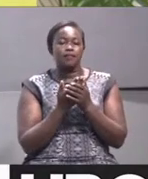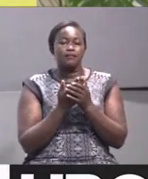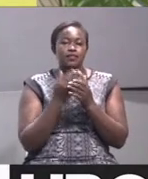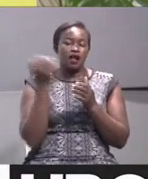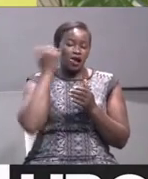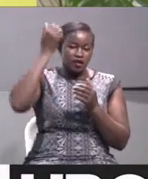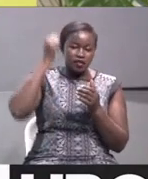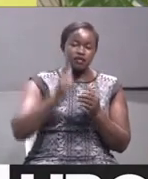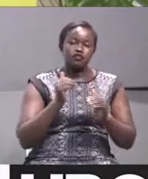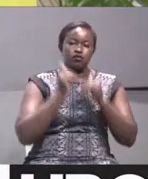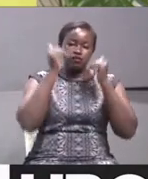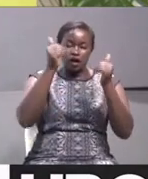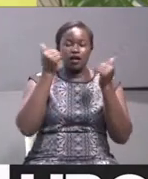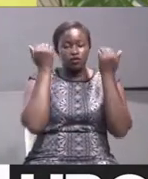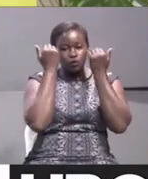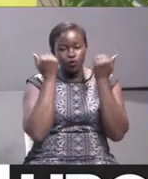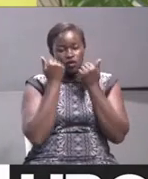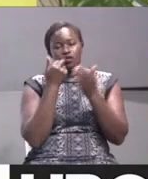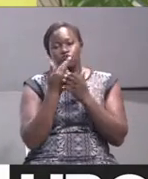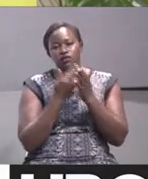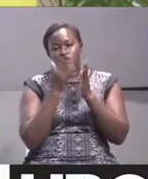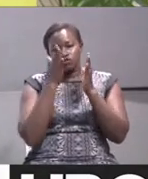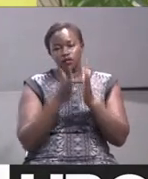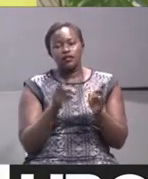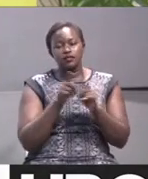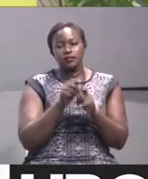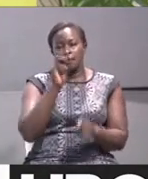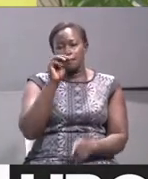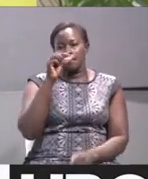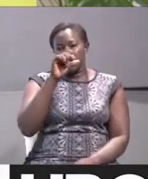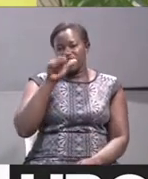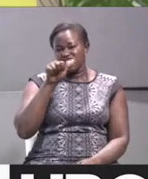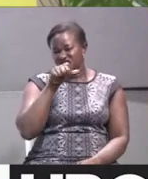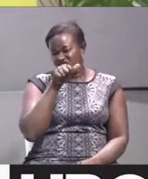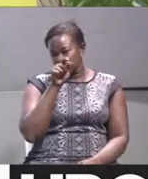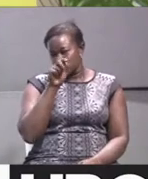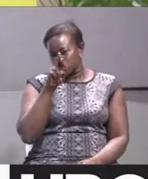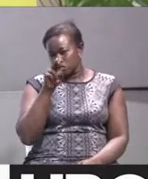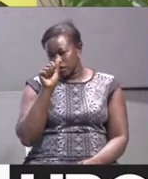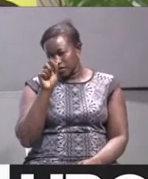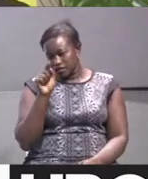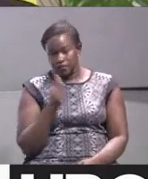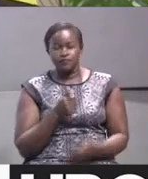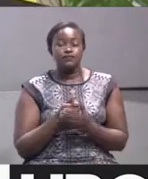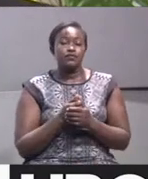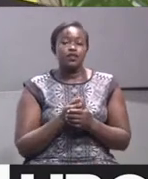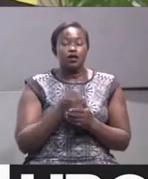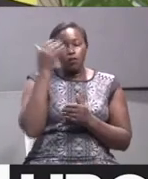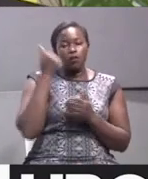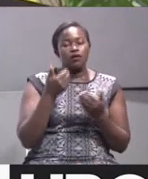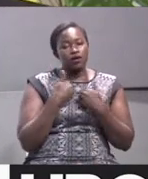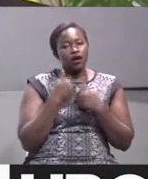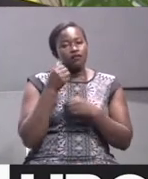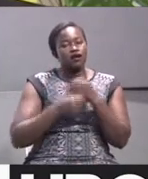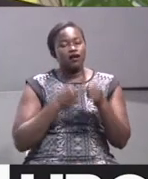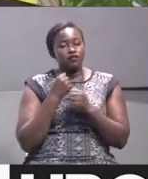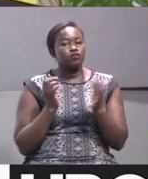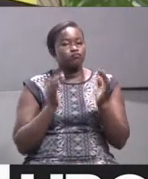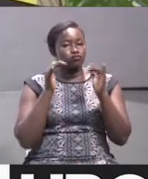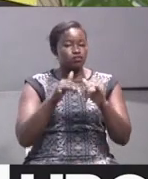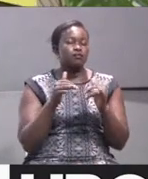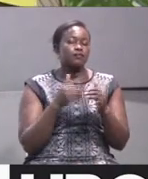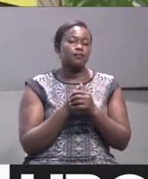the registrars and magistrates. The reason why we have these annual conference. This is the 7th annual